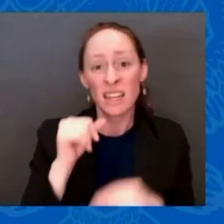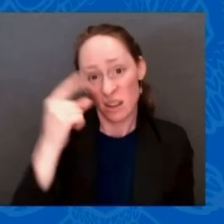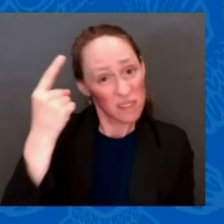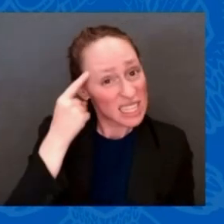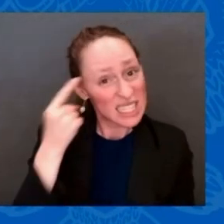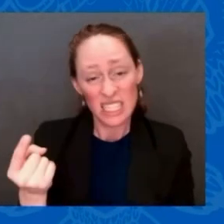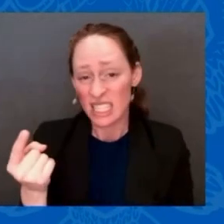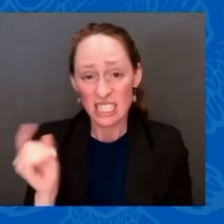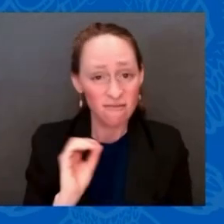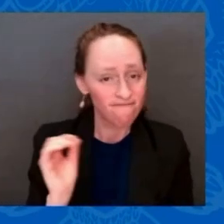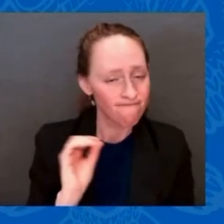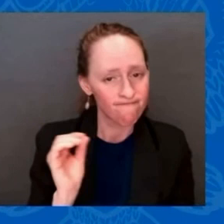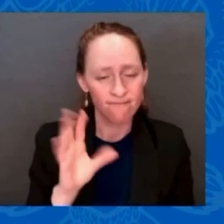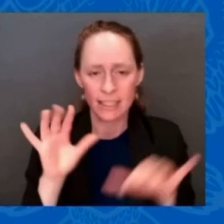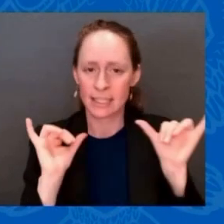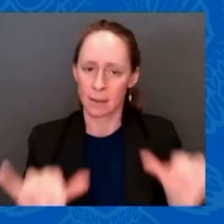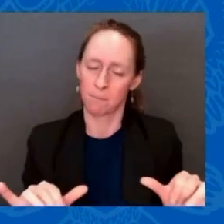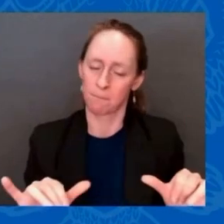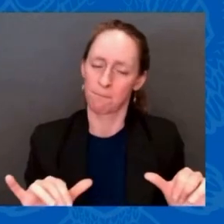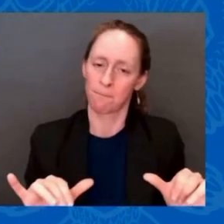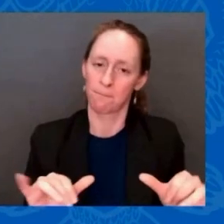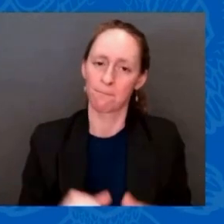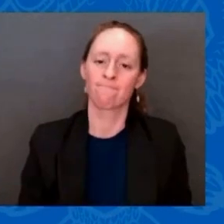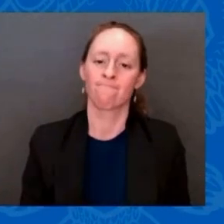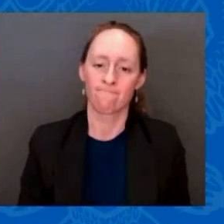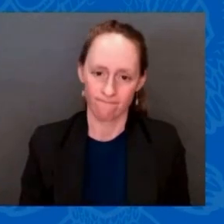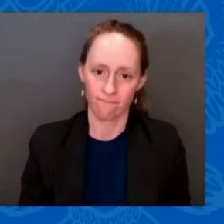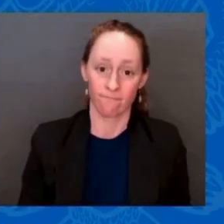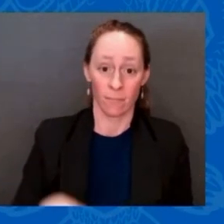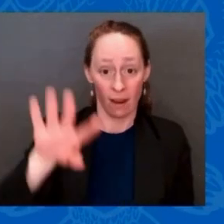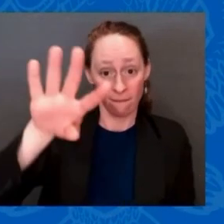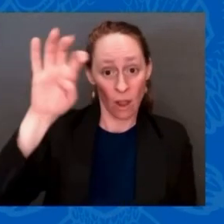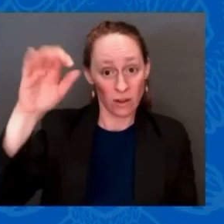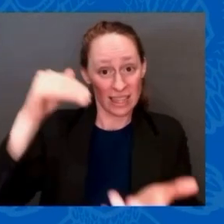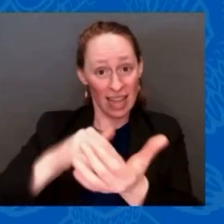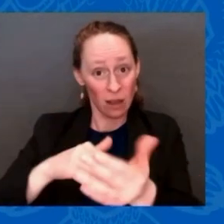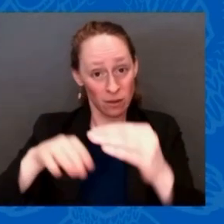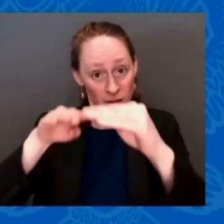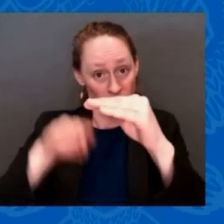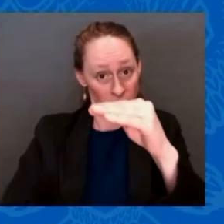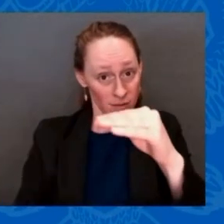And $400,000 is a lot of money where I come from. Let me close with this.